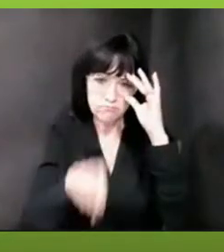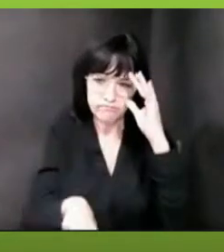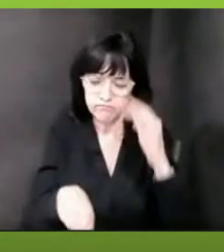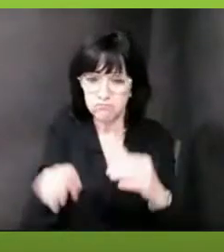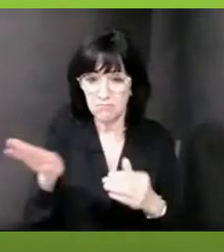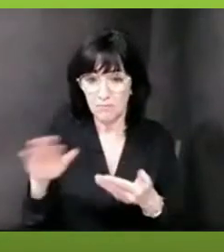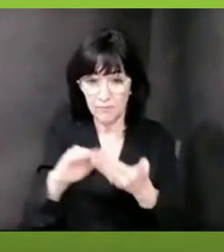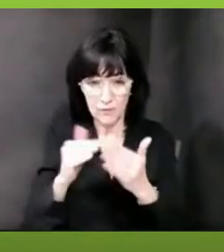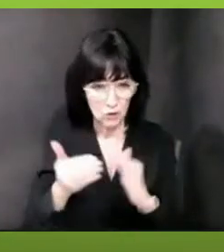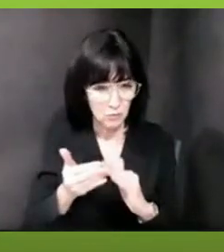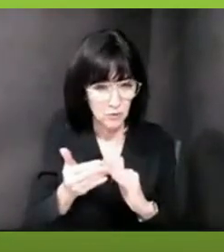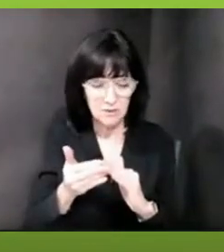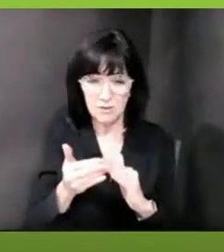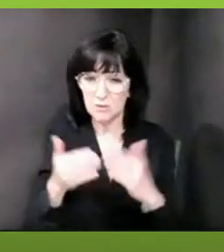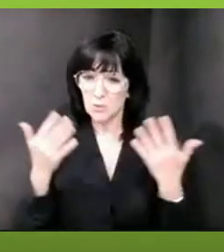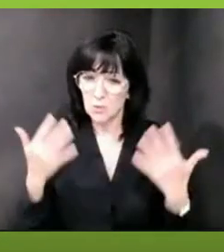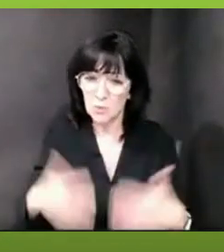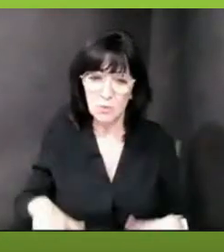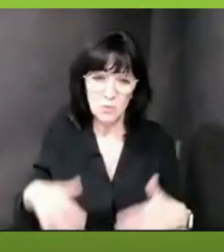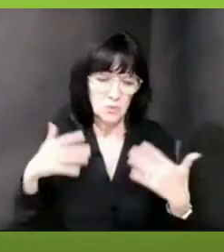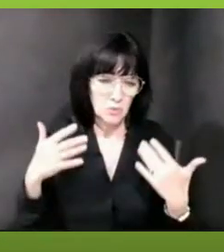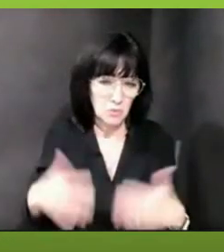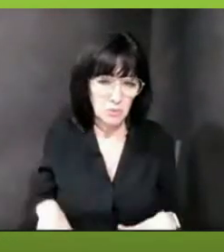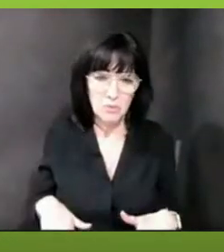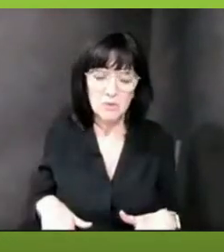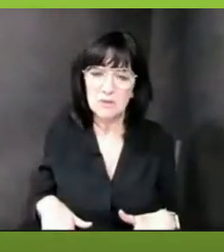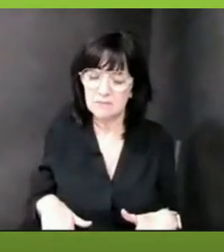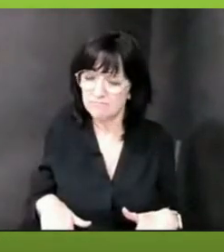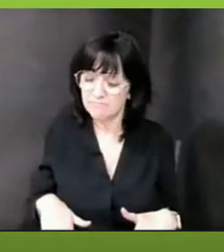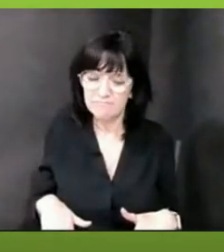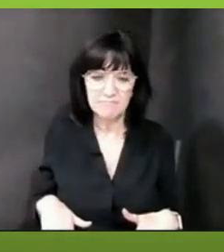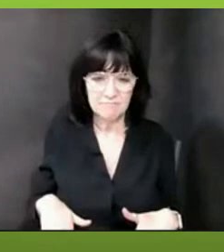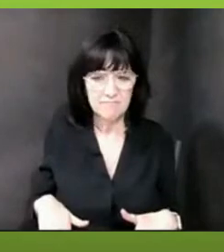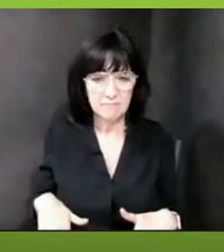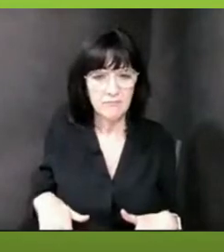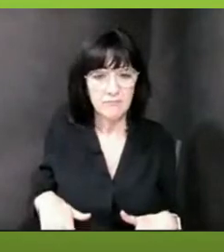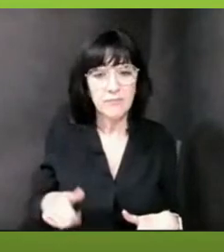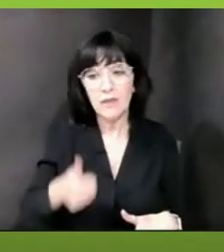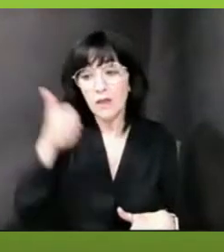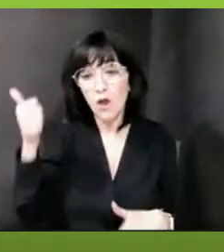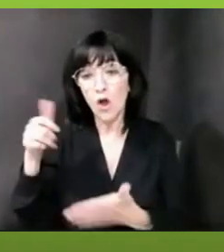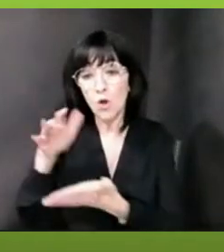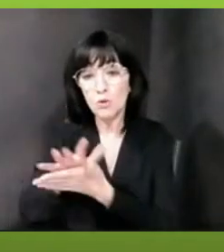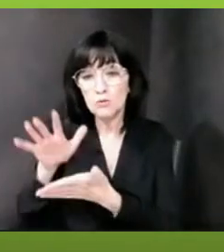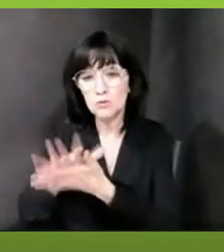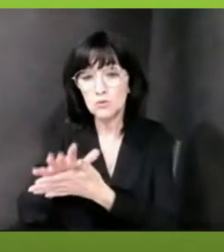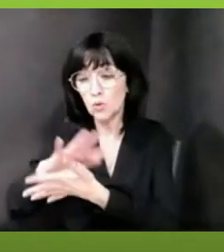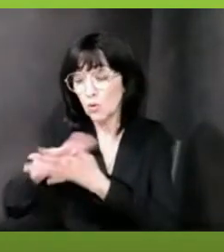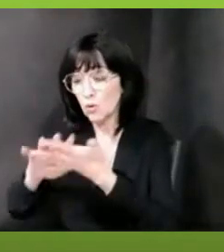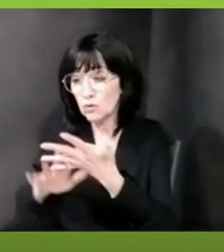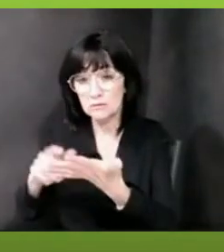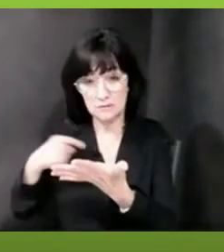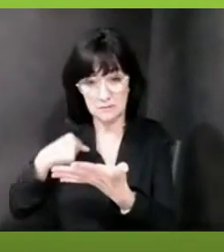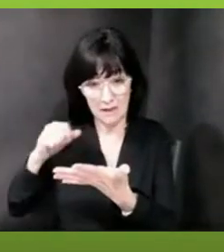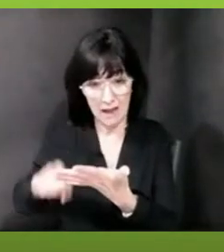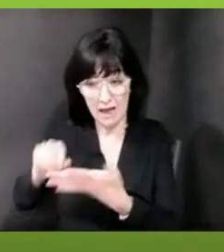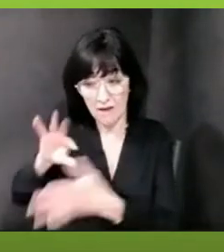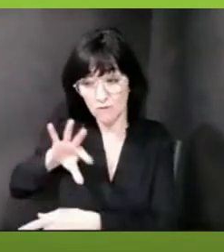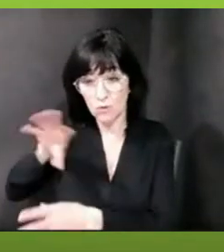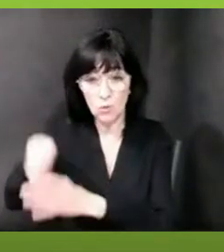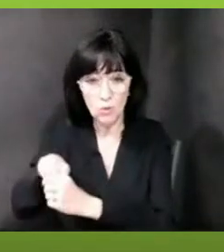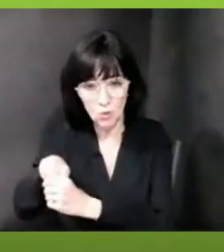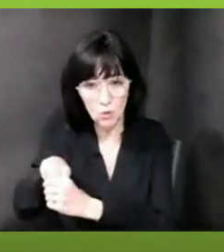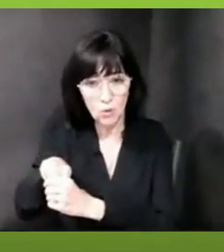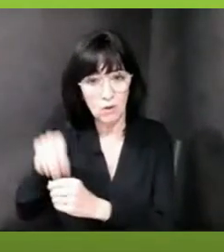financial assistance. I don't do any book bags like I used to do with other schools. I don't have to worry about clothing. So I can focus